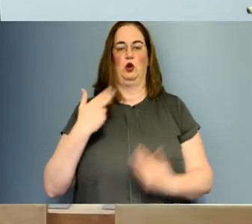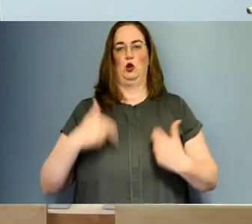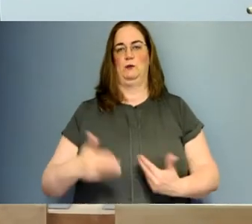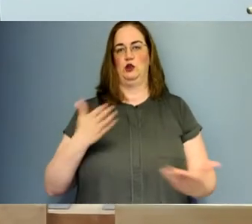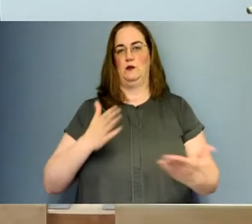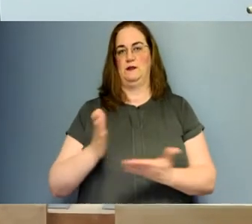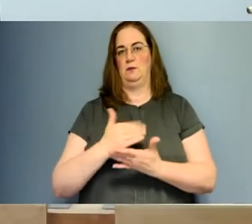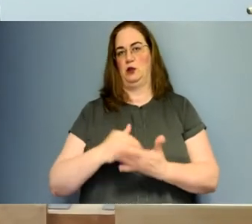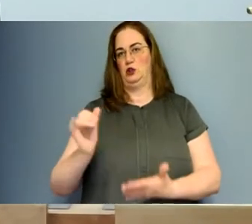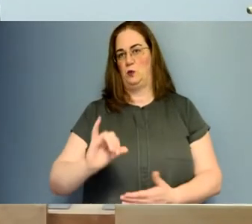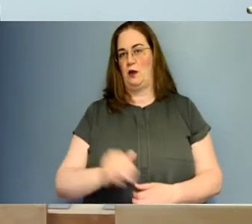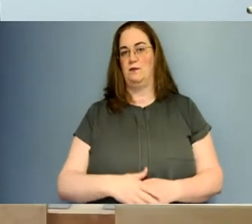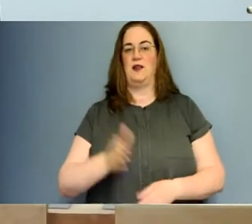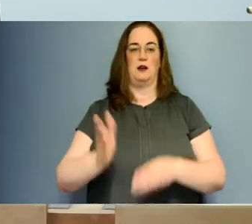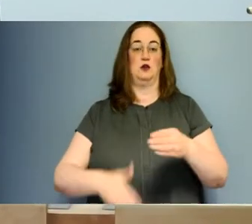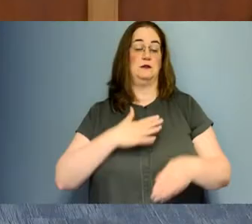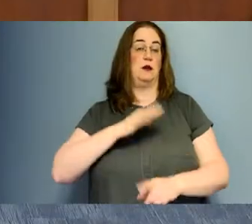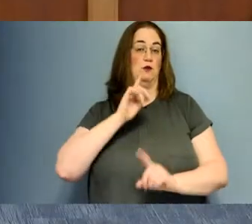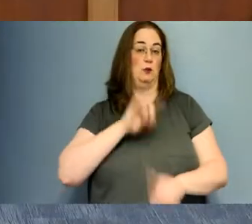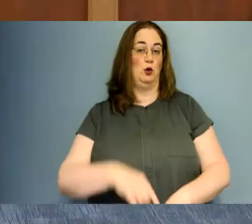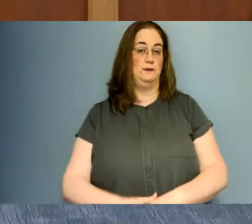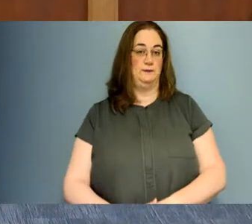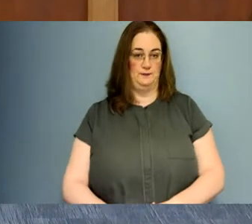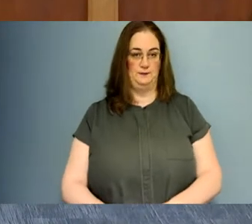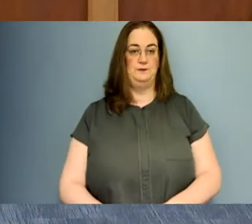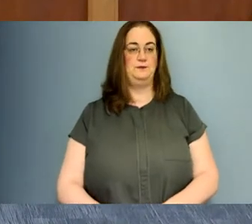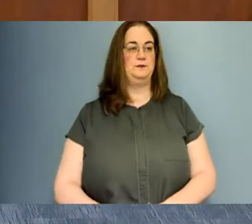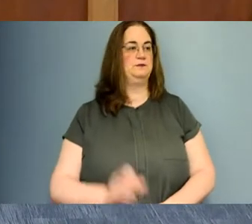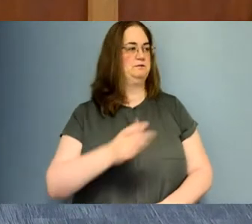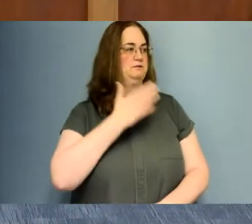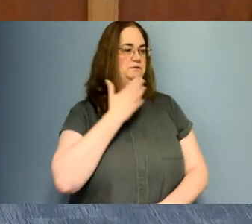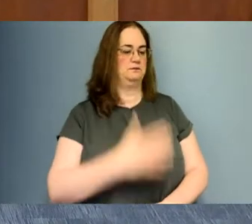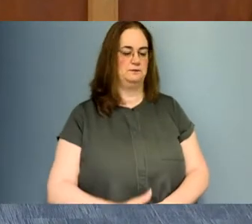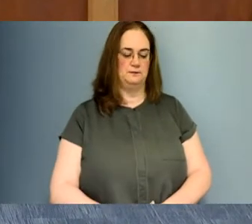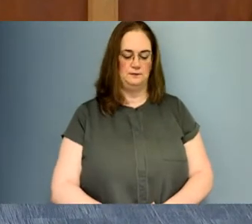well. And that concludes my report. Okay, thank you.